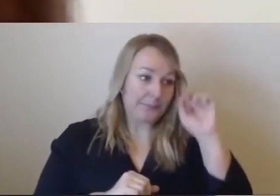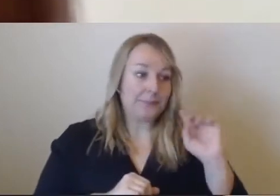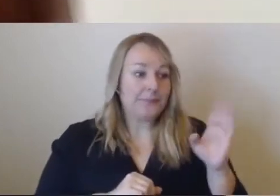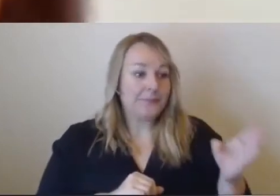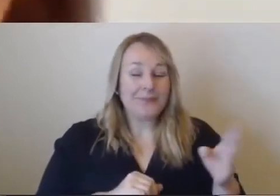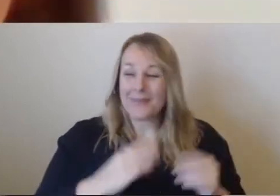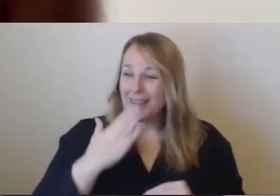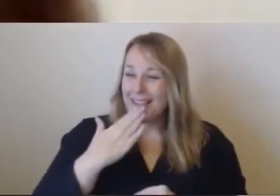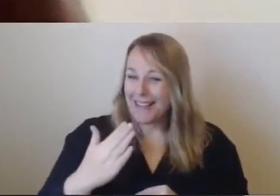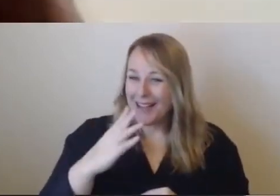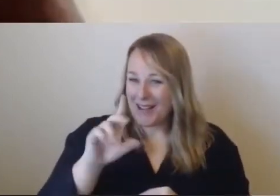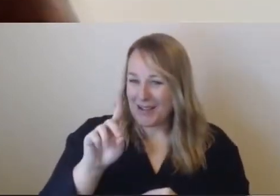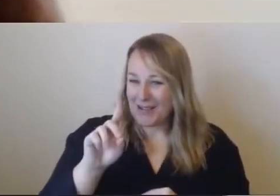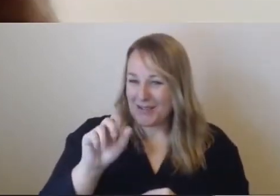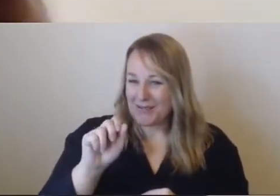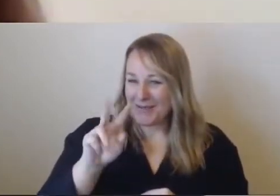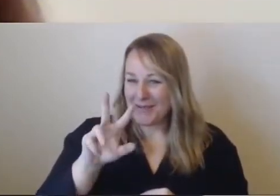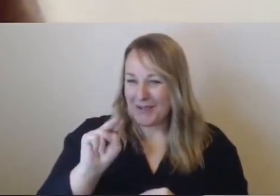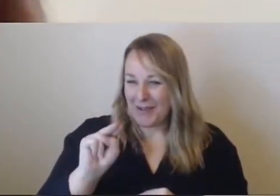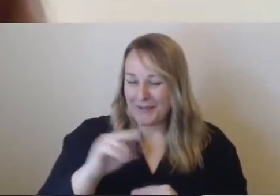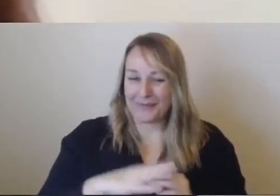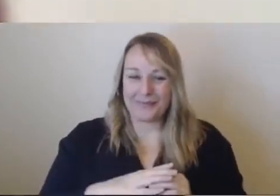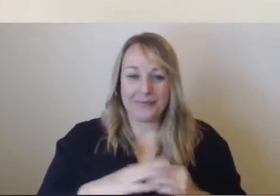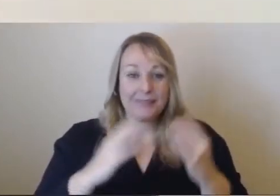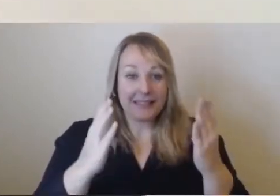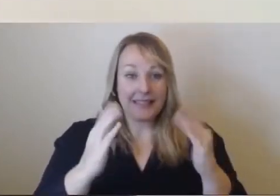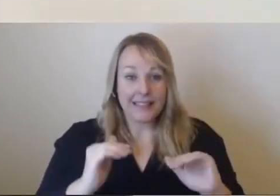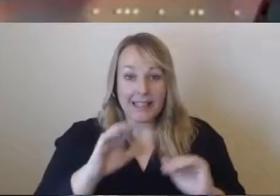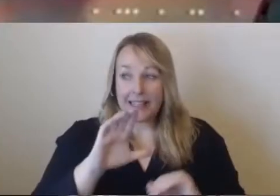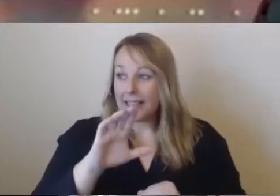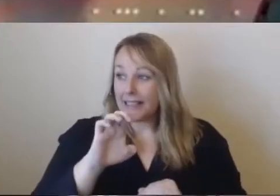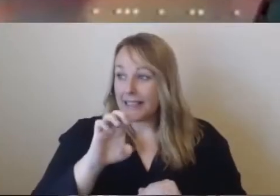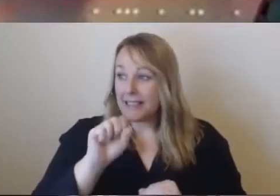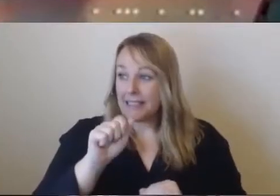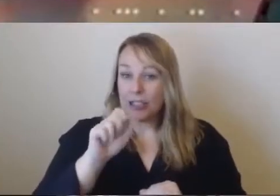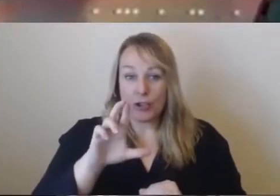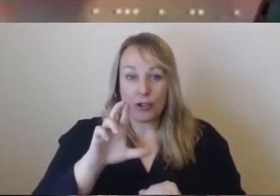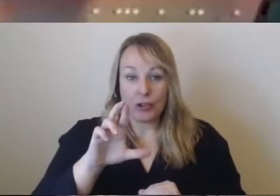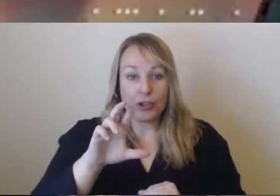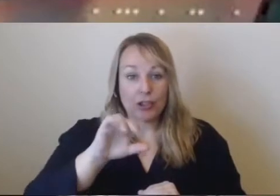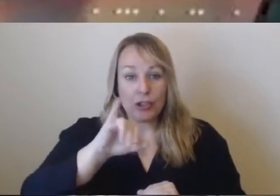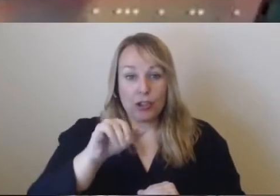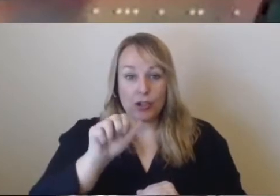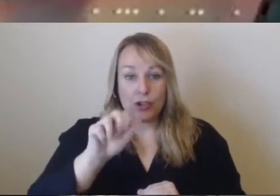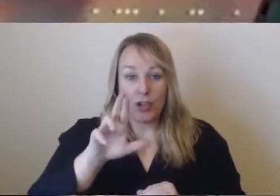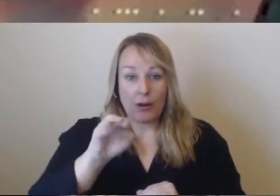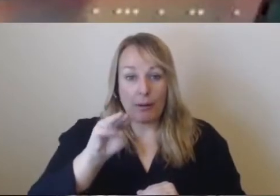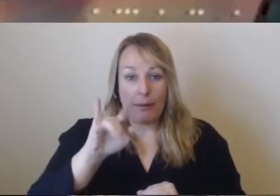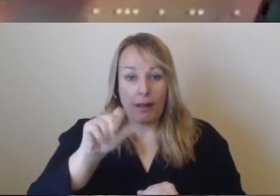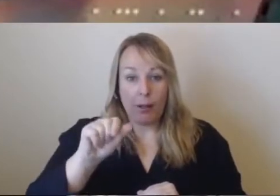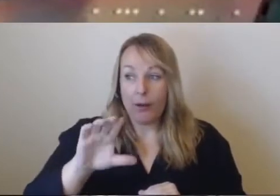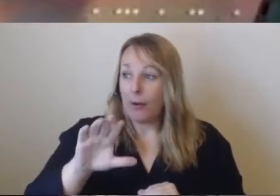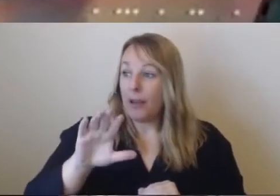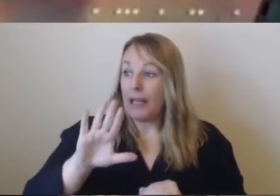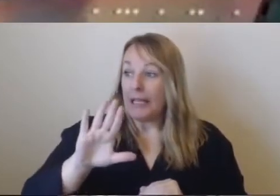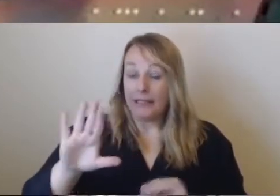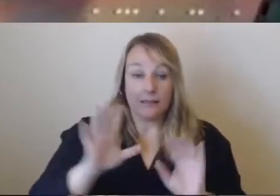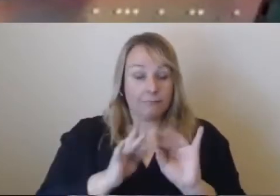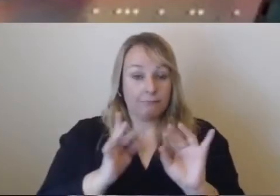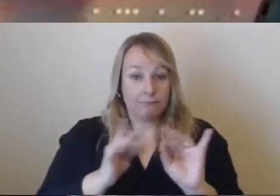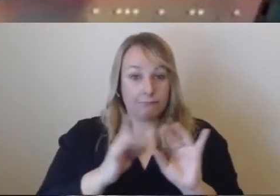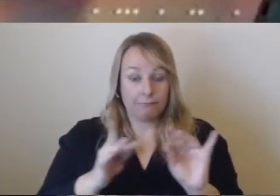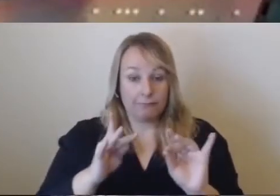terrific. Next, we have Cesar Jarmillo speaking on diplomatic posturing or genuine multilateralism, what to make of